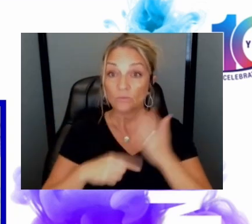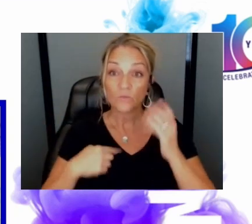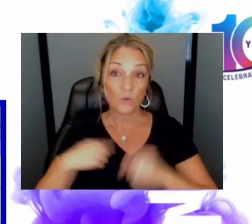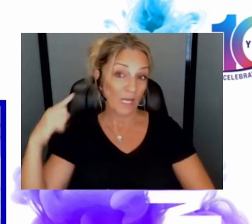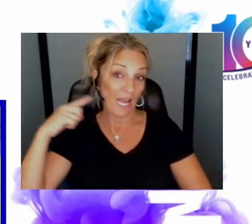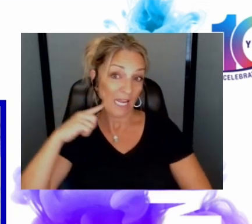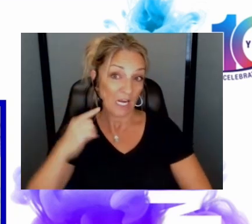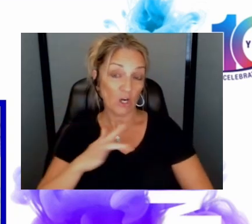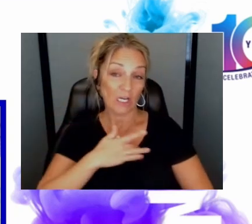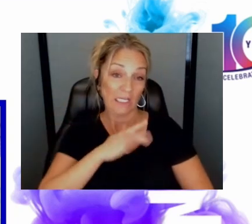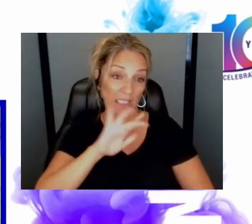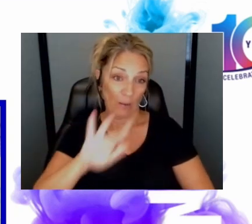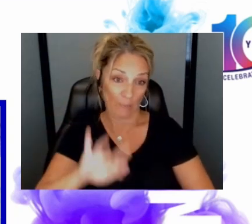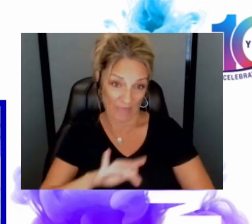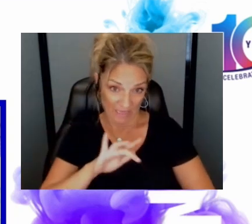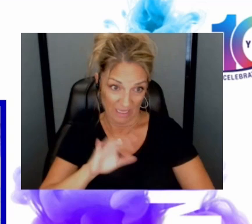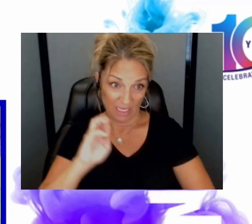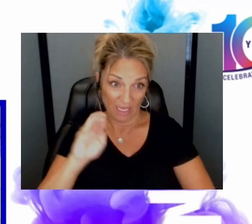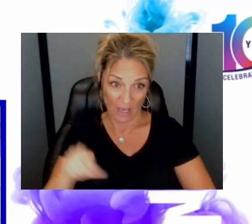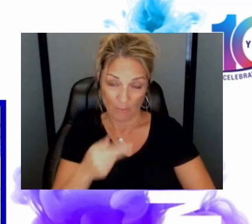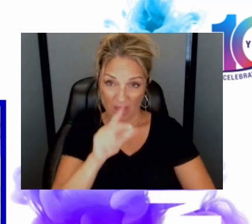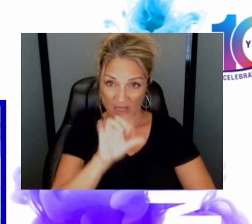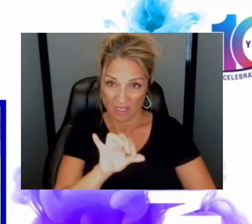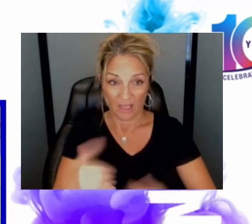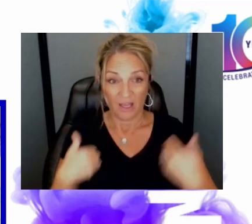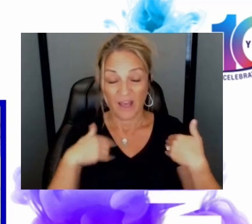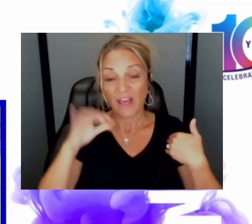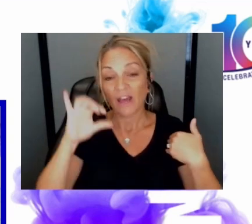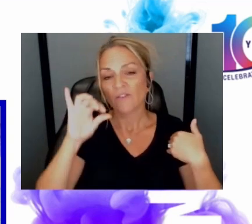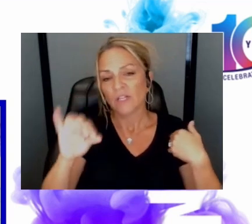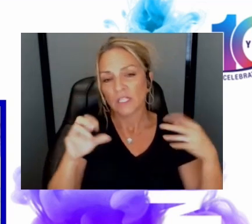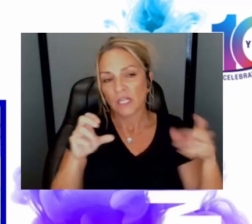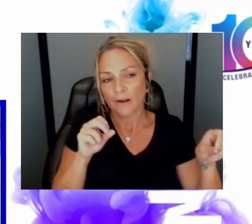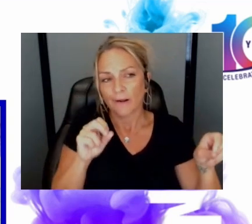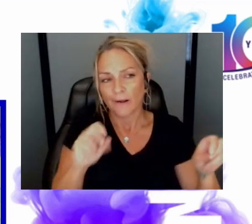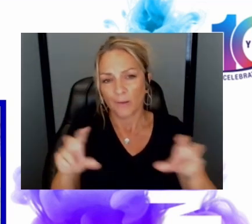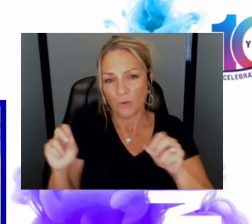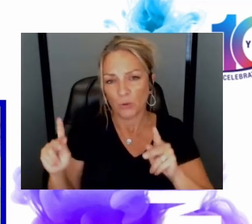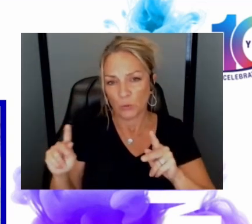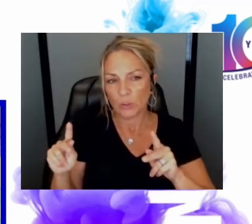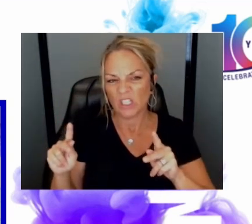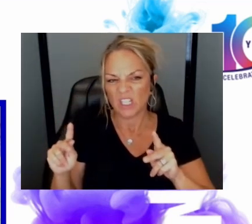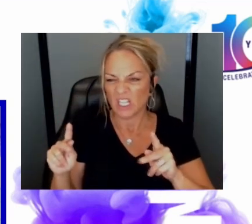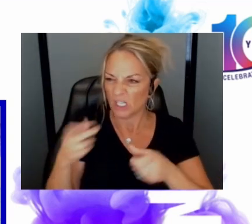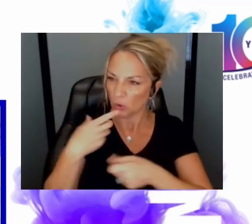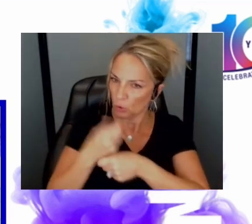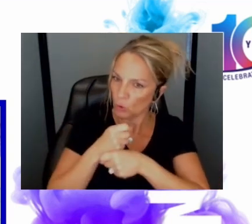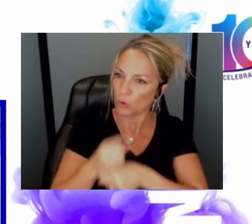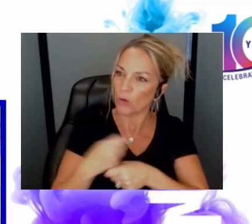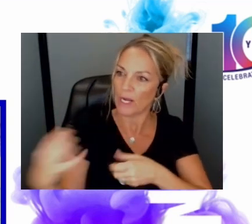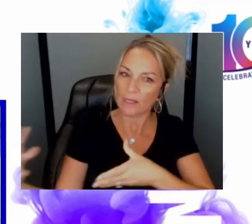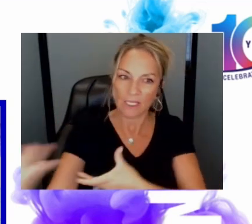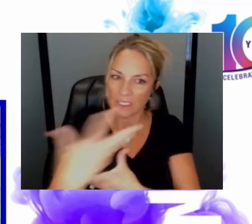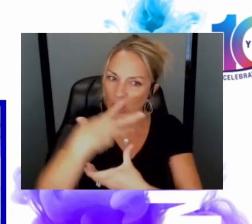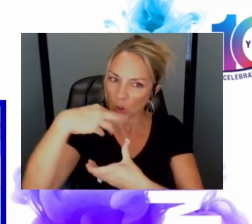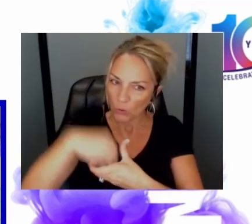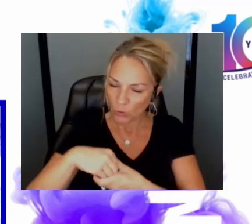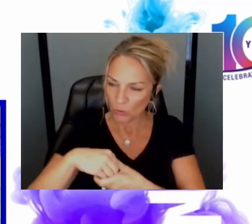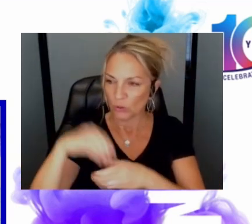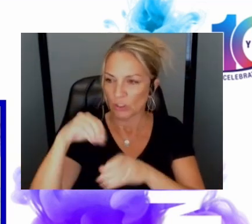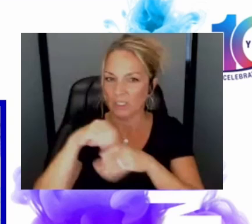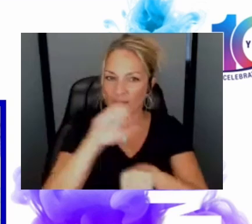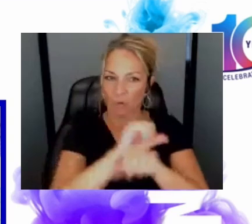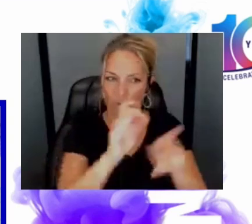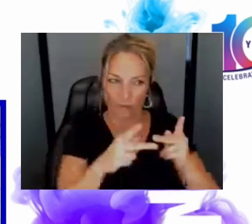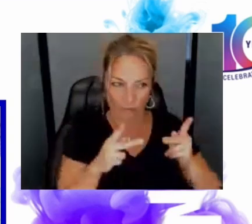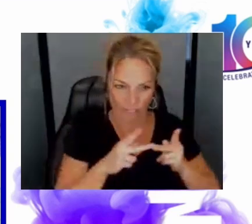right? And being having the opportunity to create this inclusion in the workplace, and having